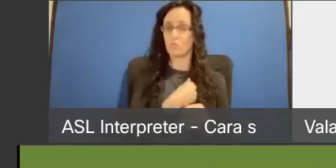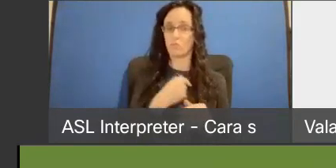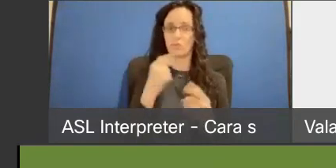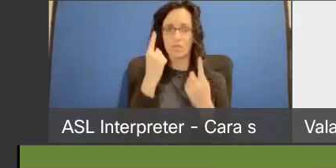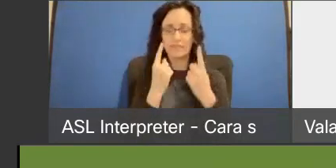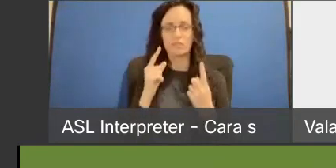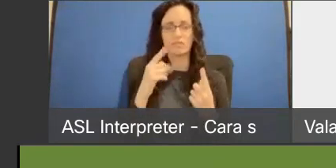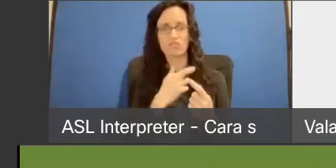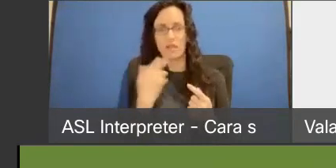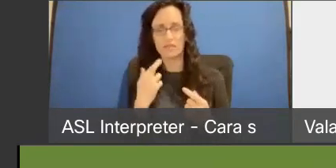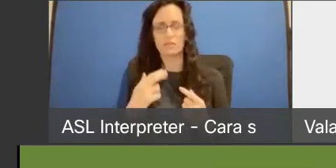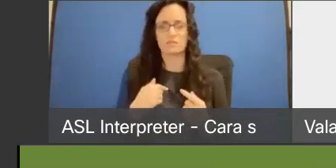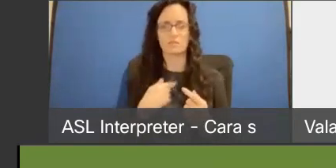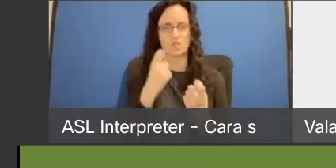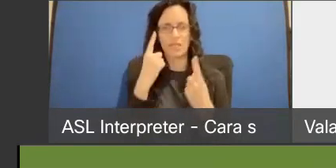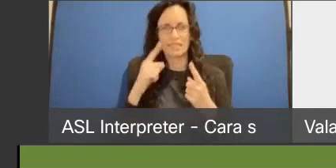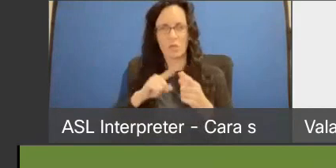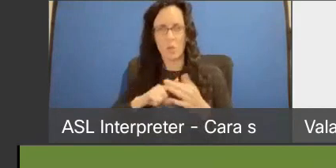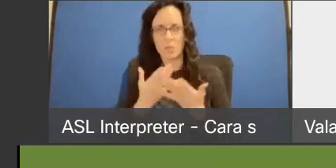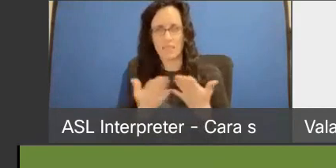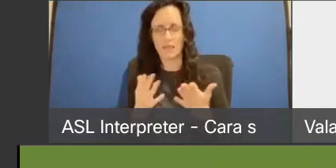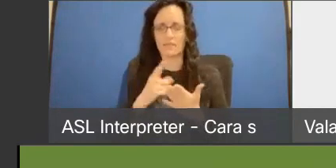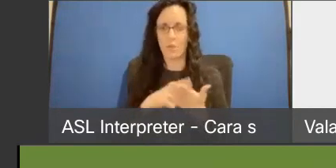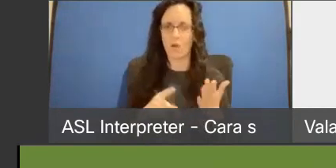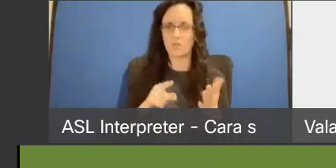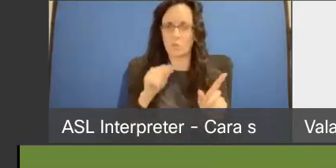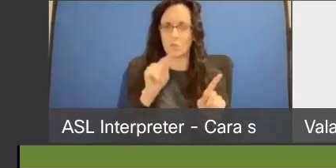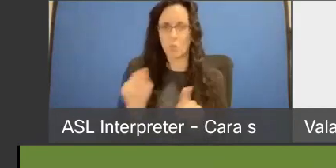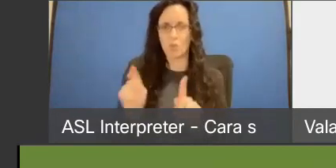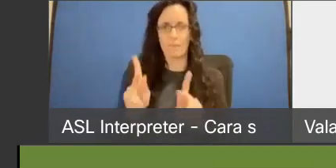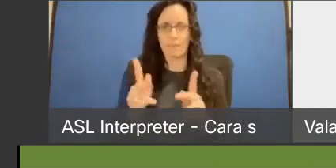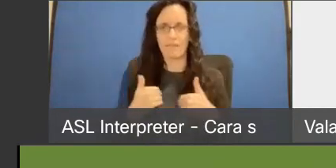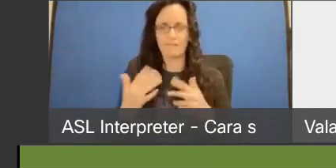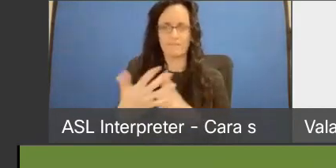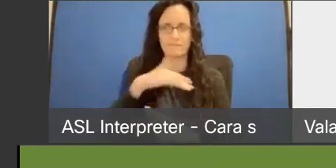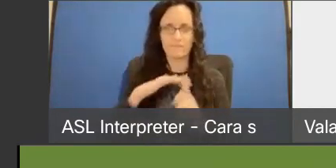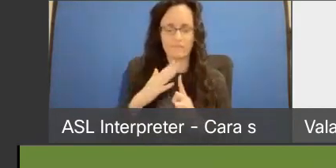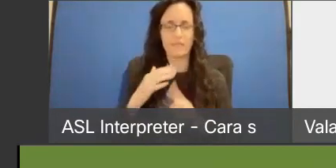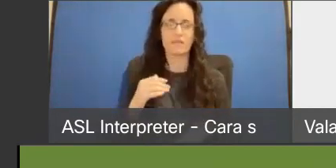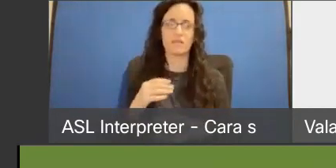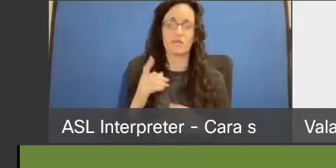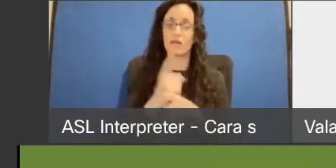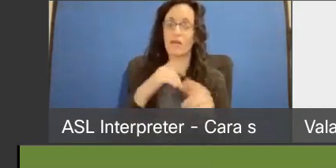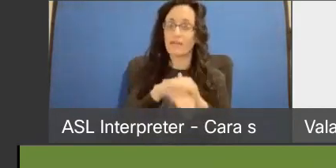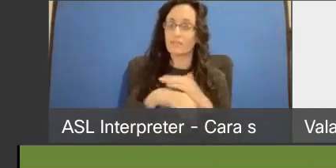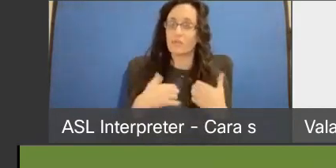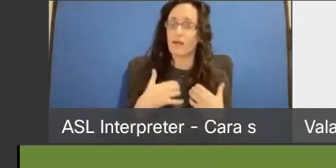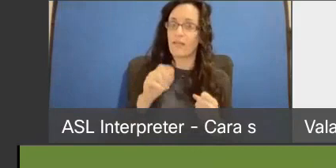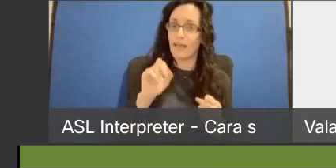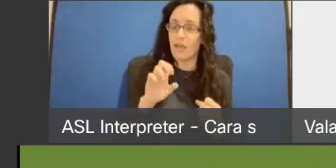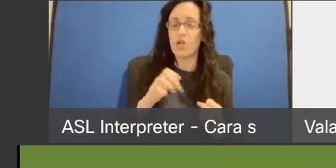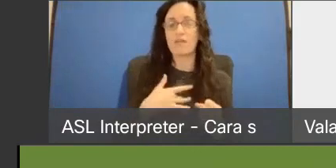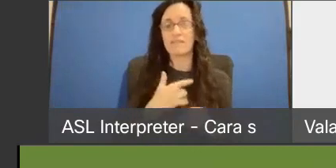mentioned, availability of physical and mental health care, less access to means, safe and supportive environments,